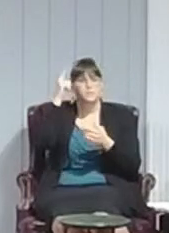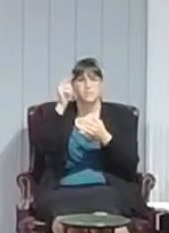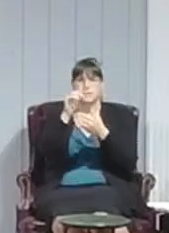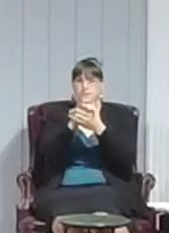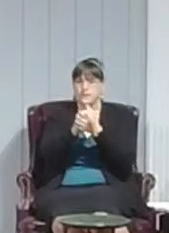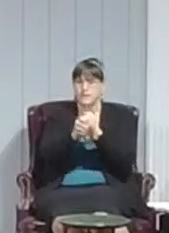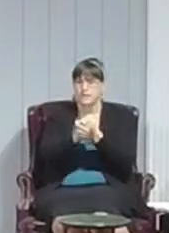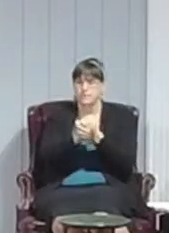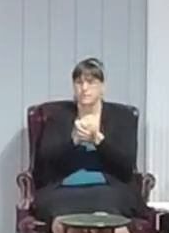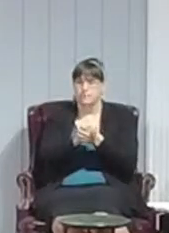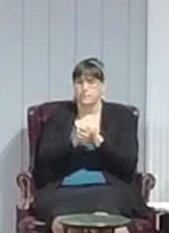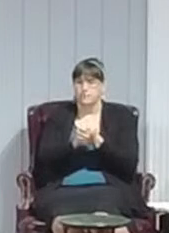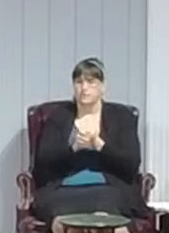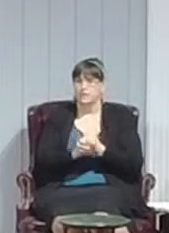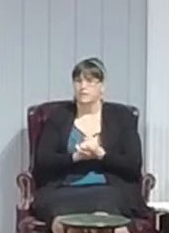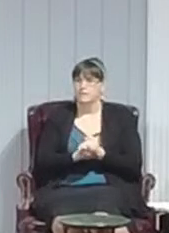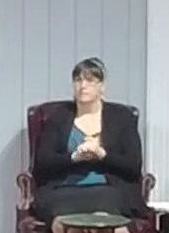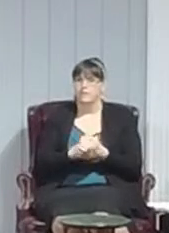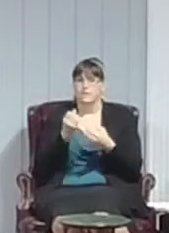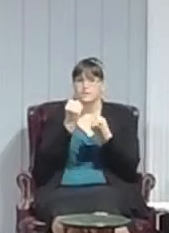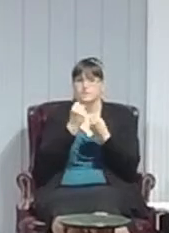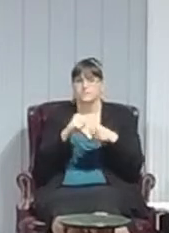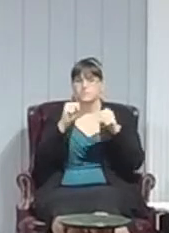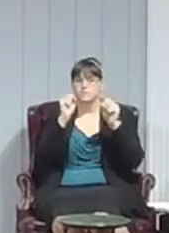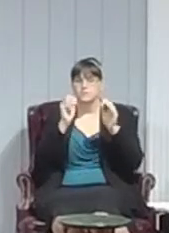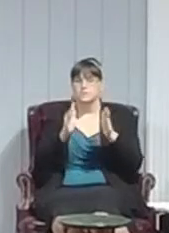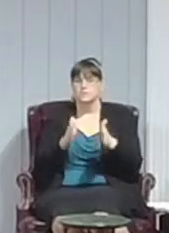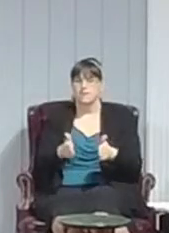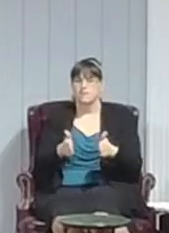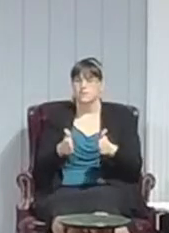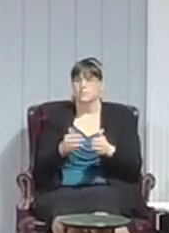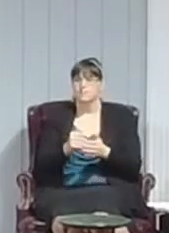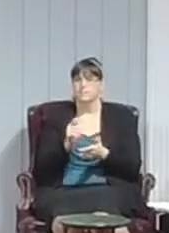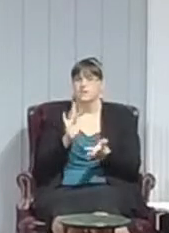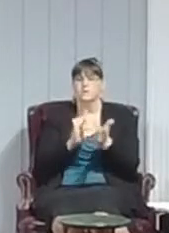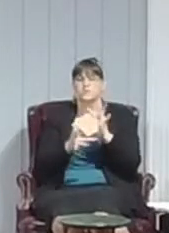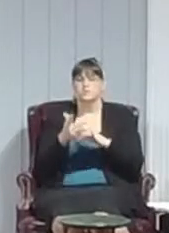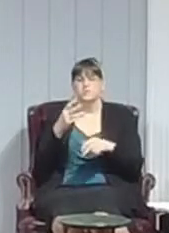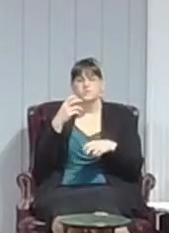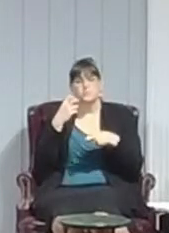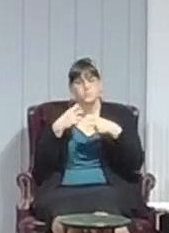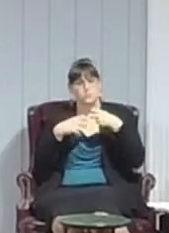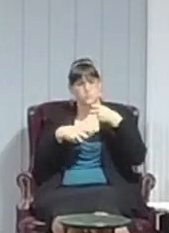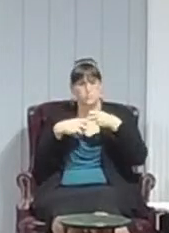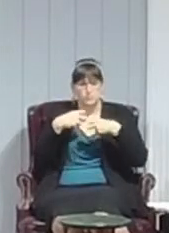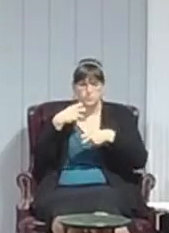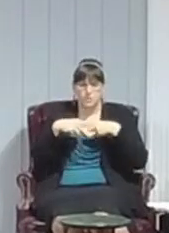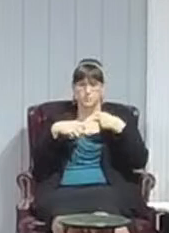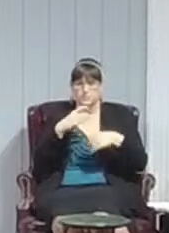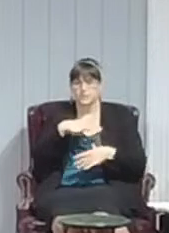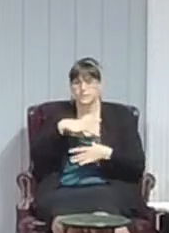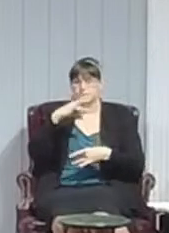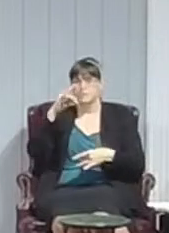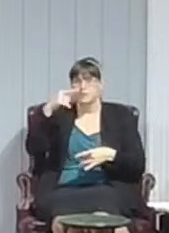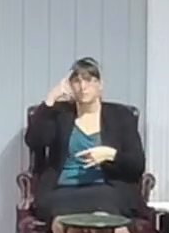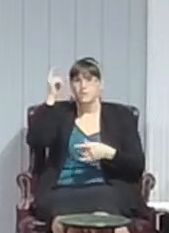spirit because Judas doesn't know him as his Savior. Jesus is troubled in his spirit